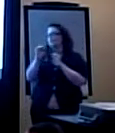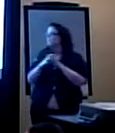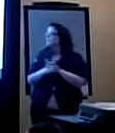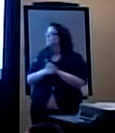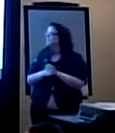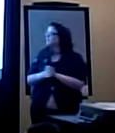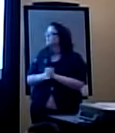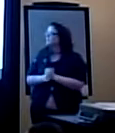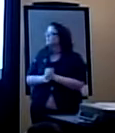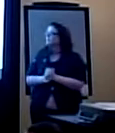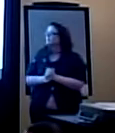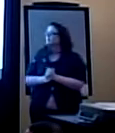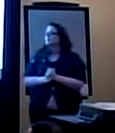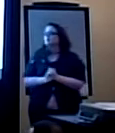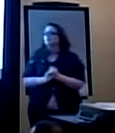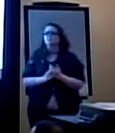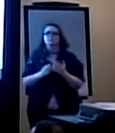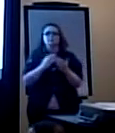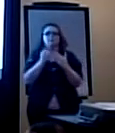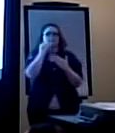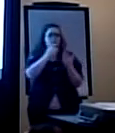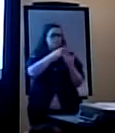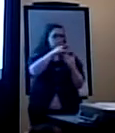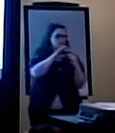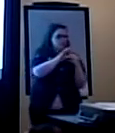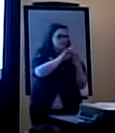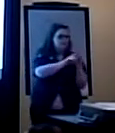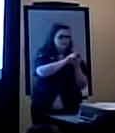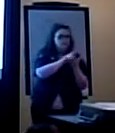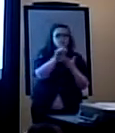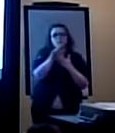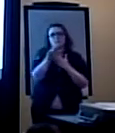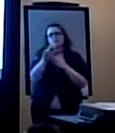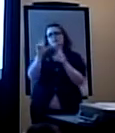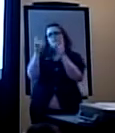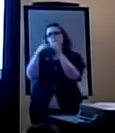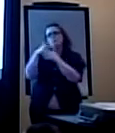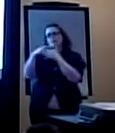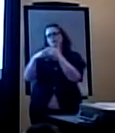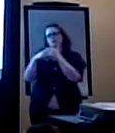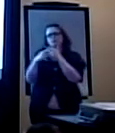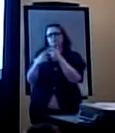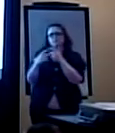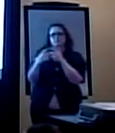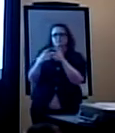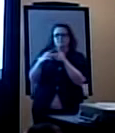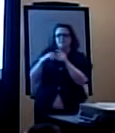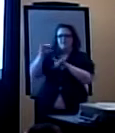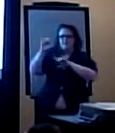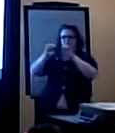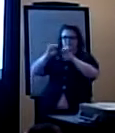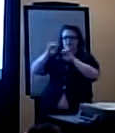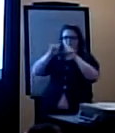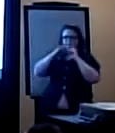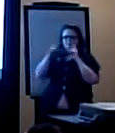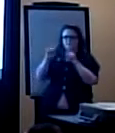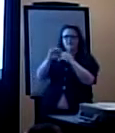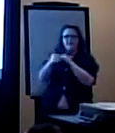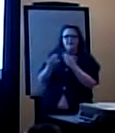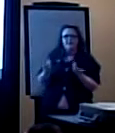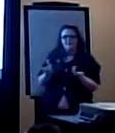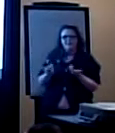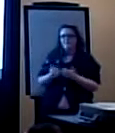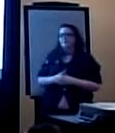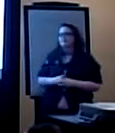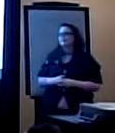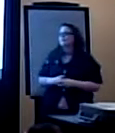with these programs, whether it's programs for literacy or the use of computer programs, is how do you know they work? How are you going to turn that? Now, in government, they